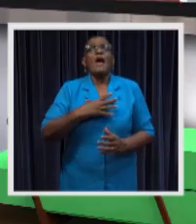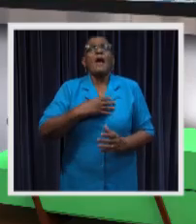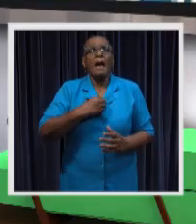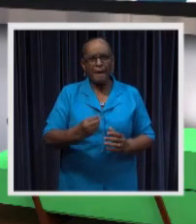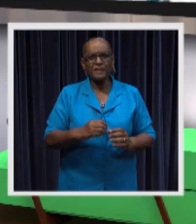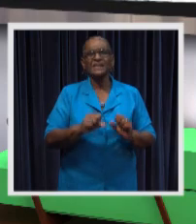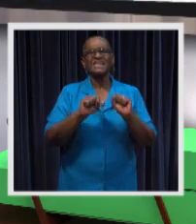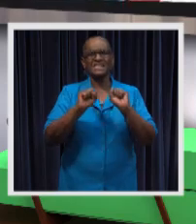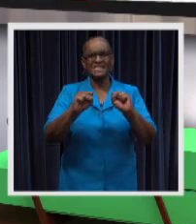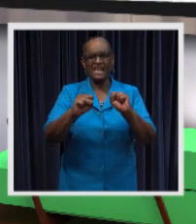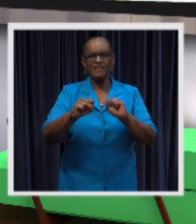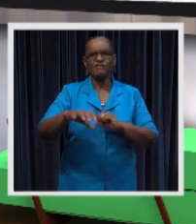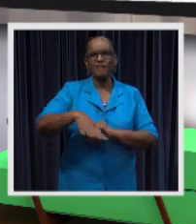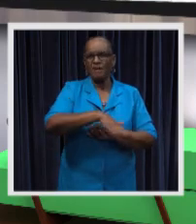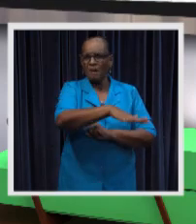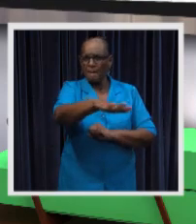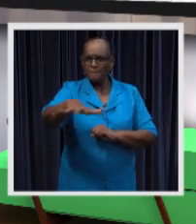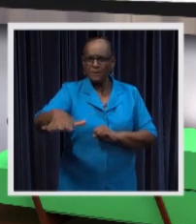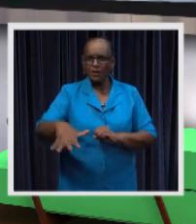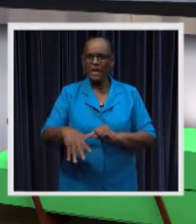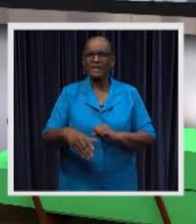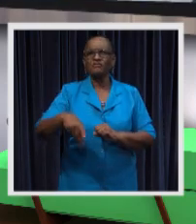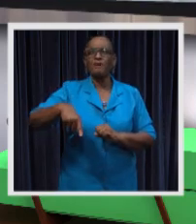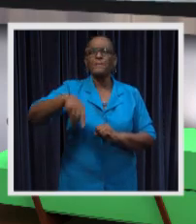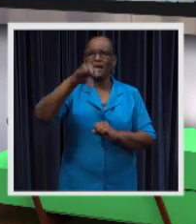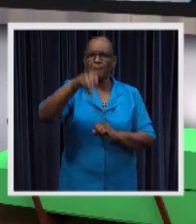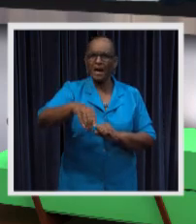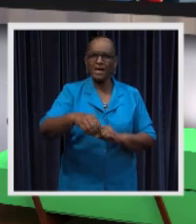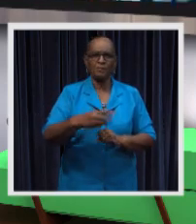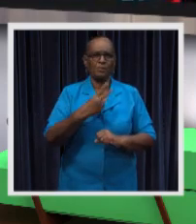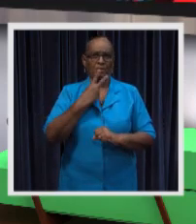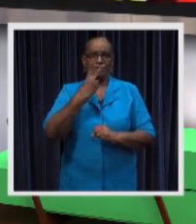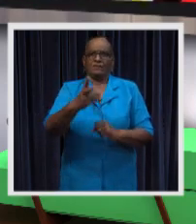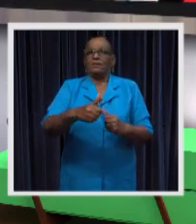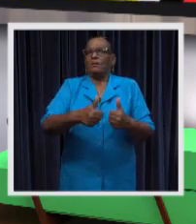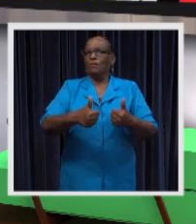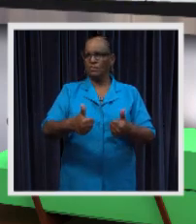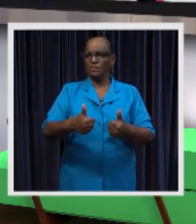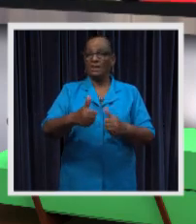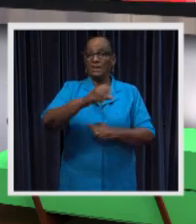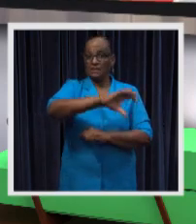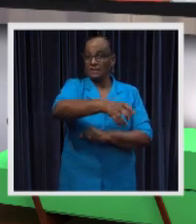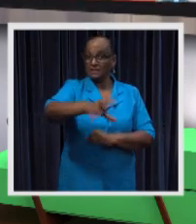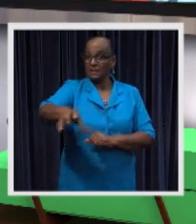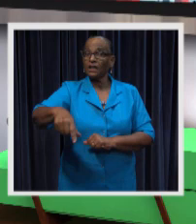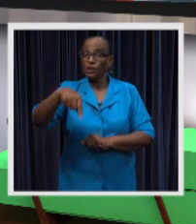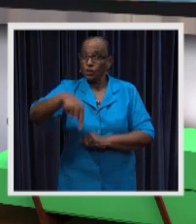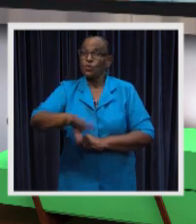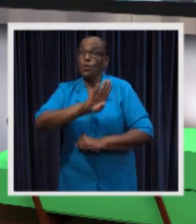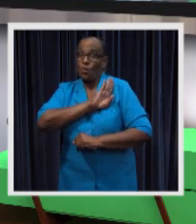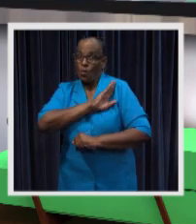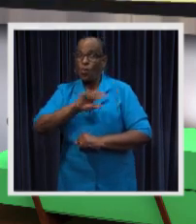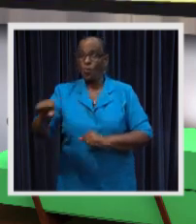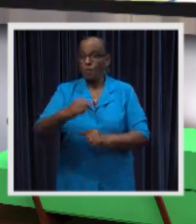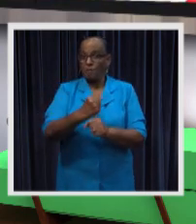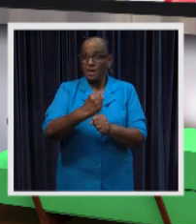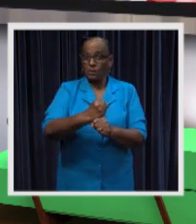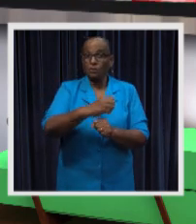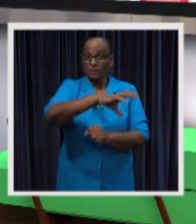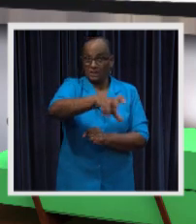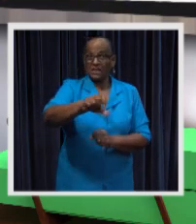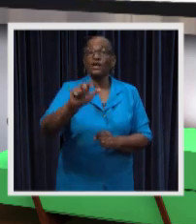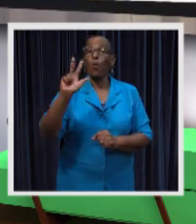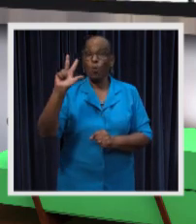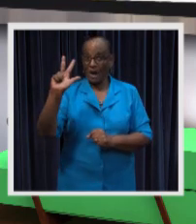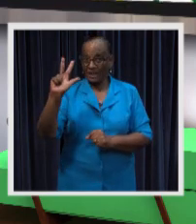The usefulness of the Safe City project in Paramaribo has been proven, so it's now to turn to the districts.